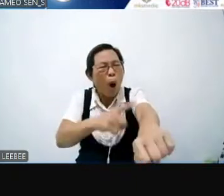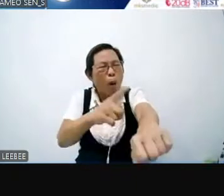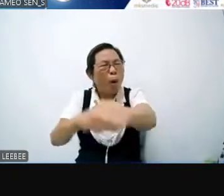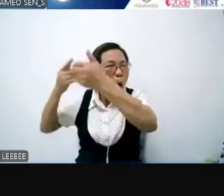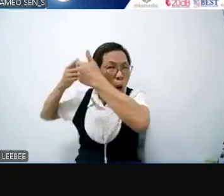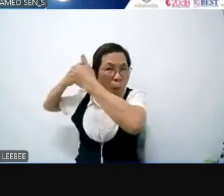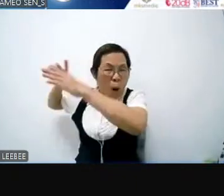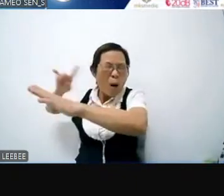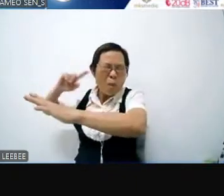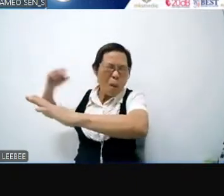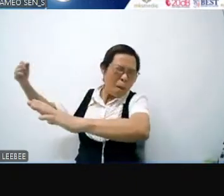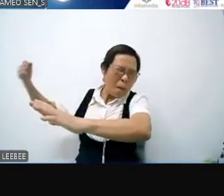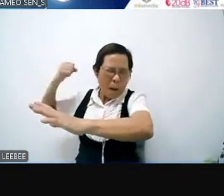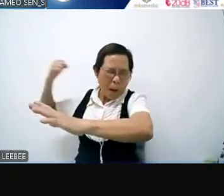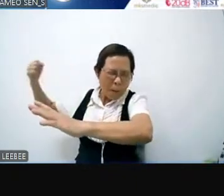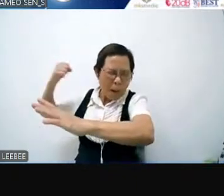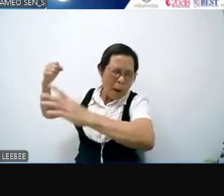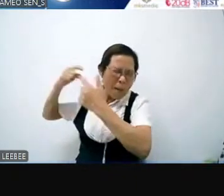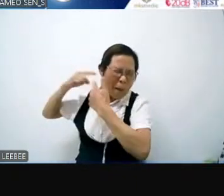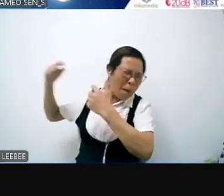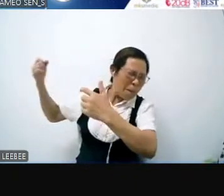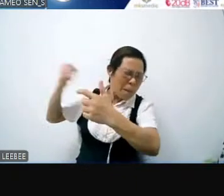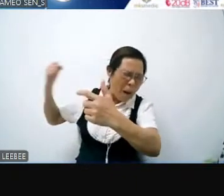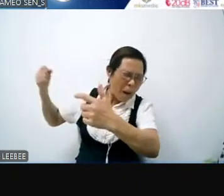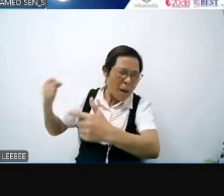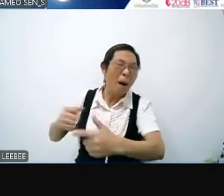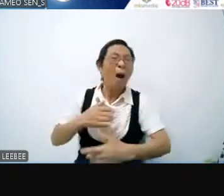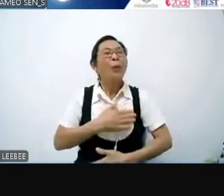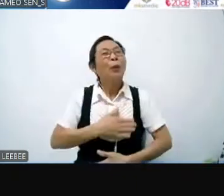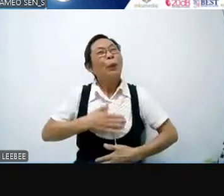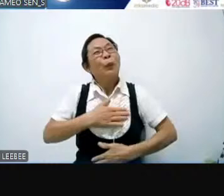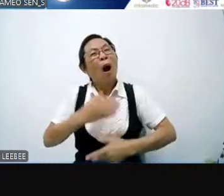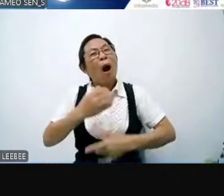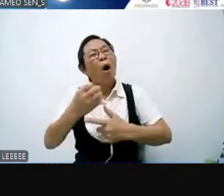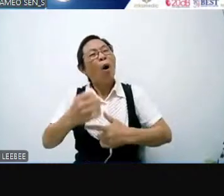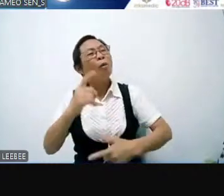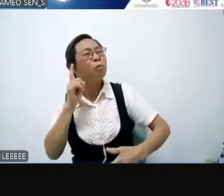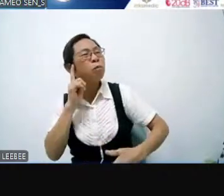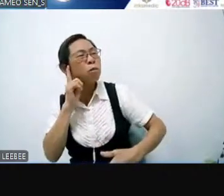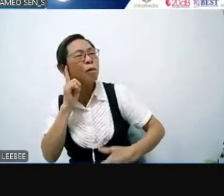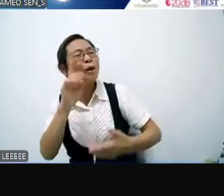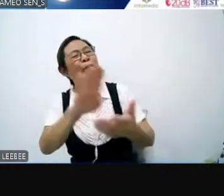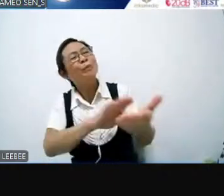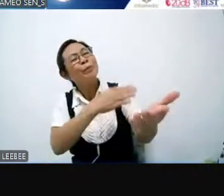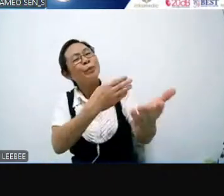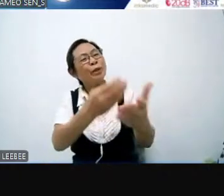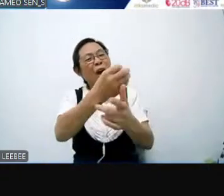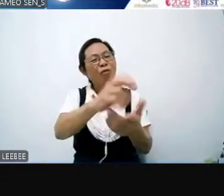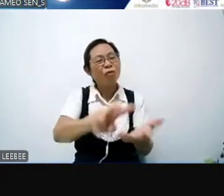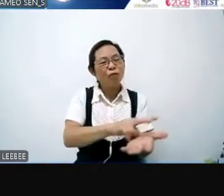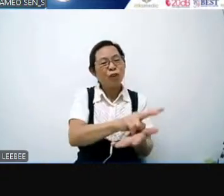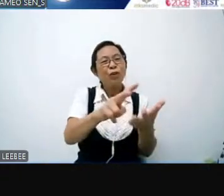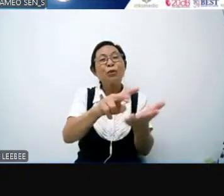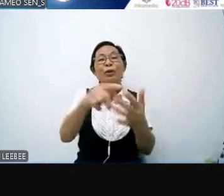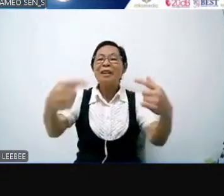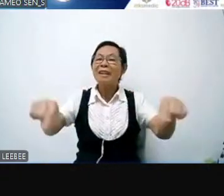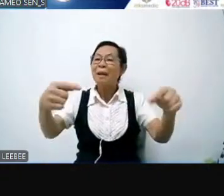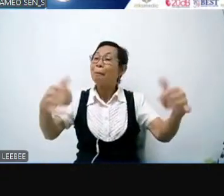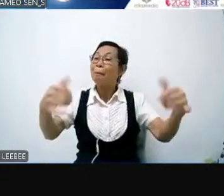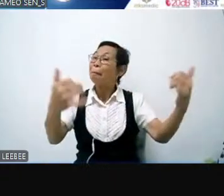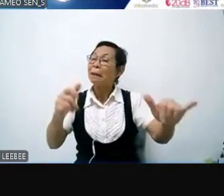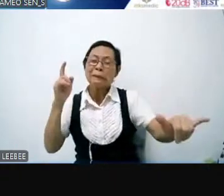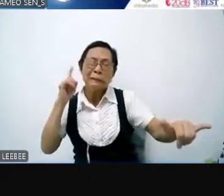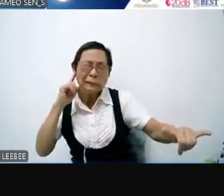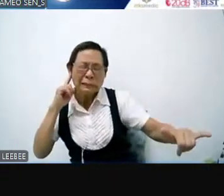during recreational pastimes such as listening to music and video game play. How